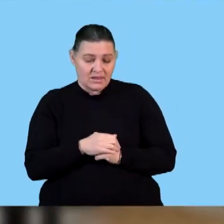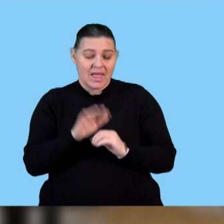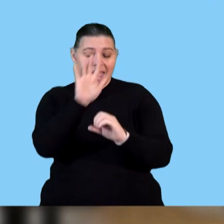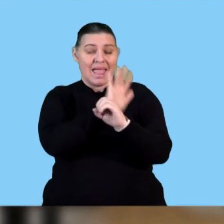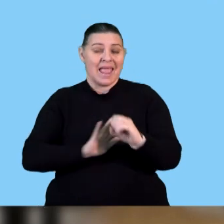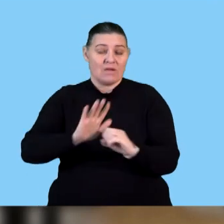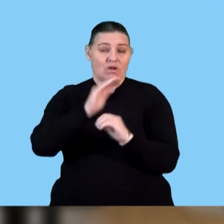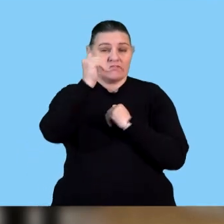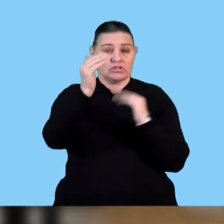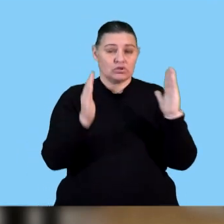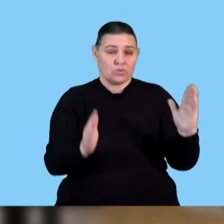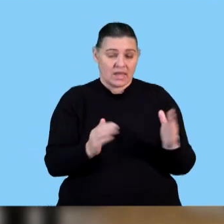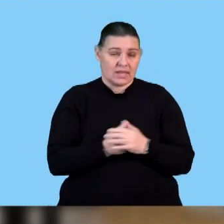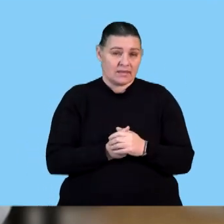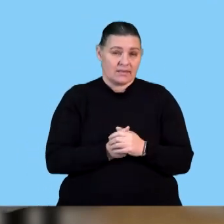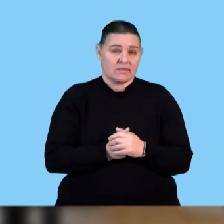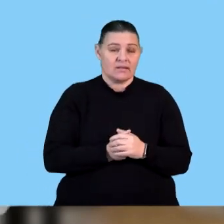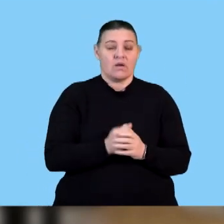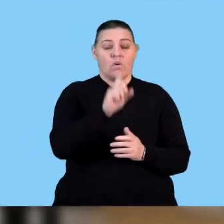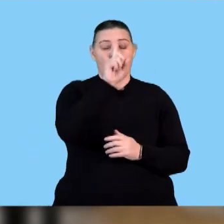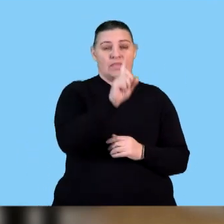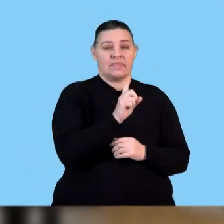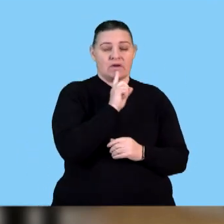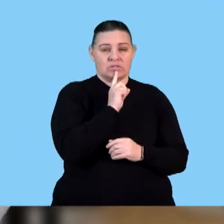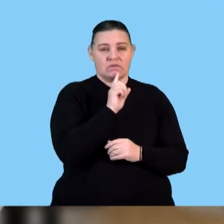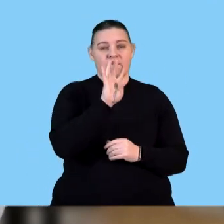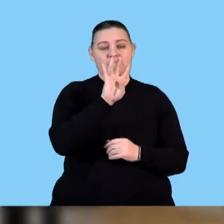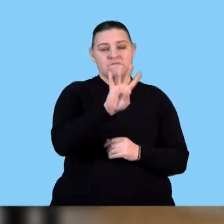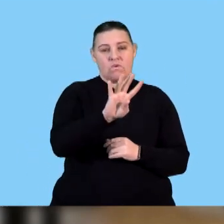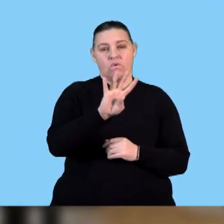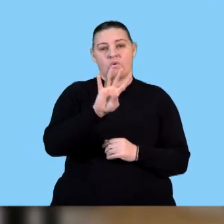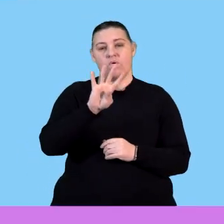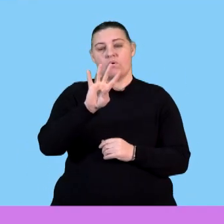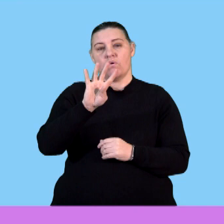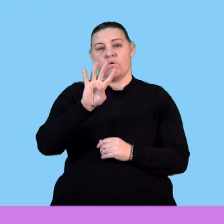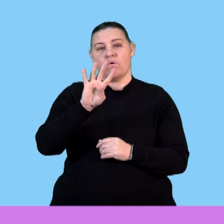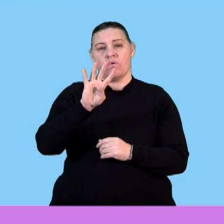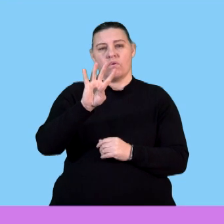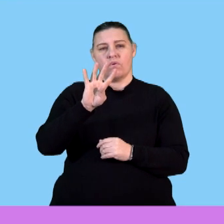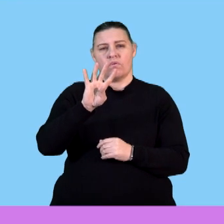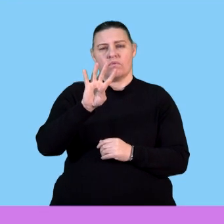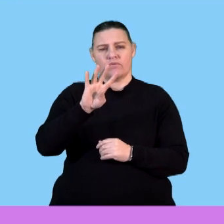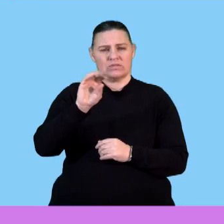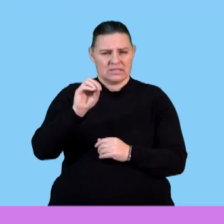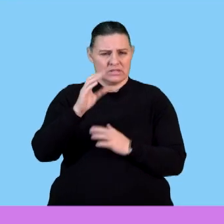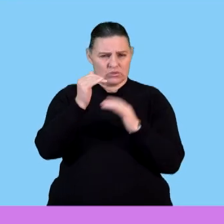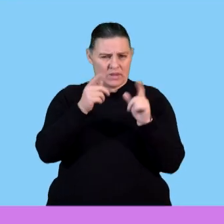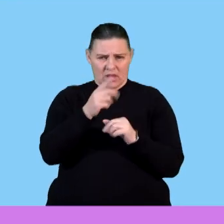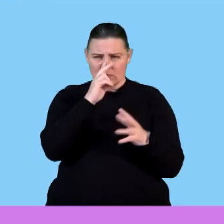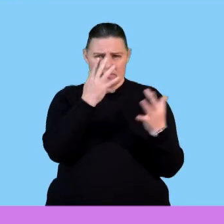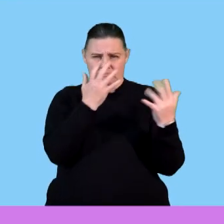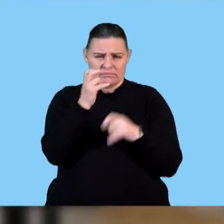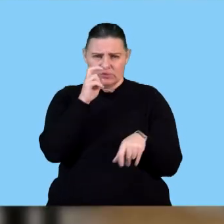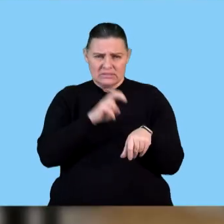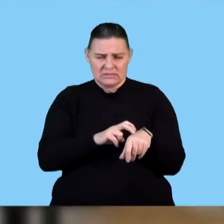need now is the area of a pastry. Remember, they said it was a square and stuff like that. But from before, if you think back, they gave us the